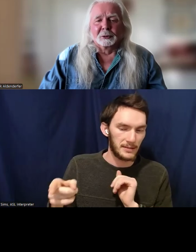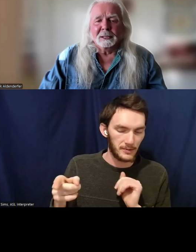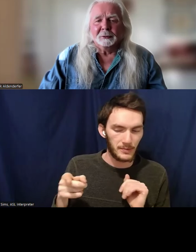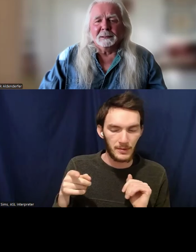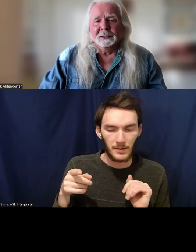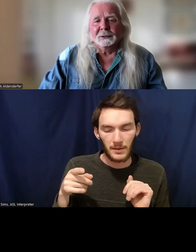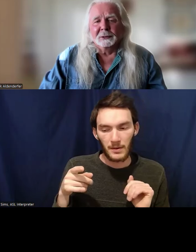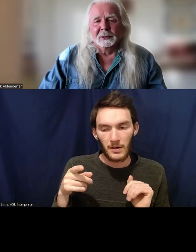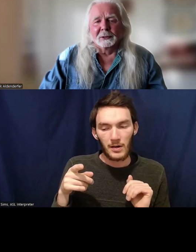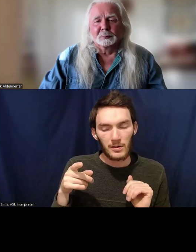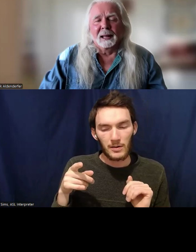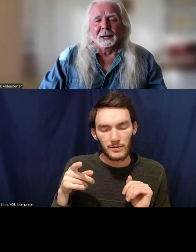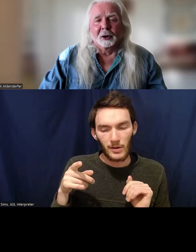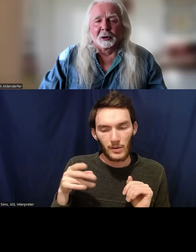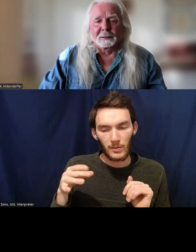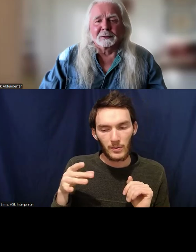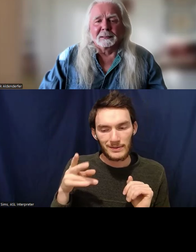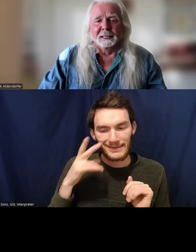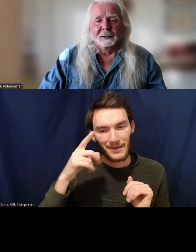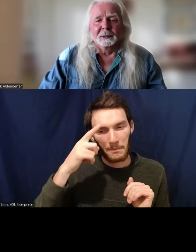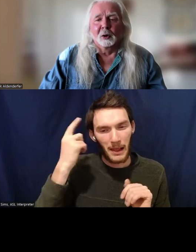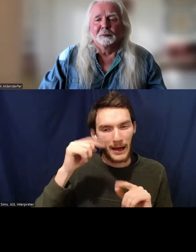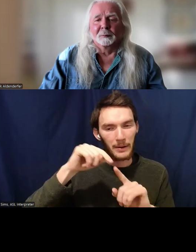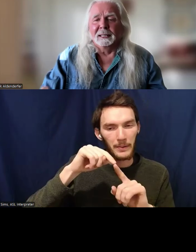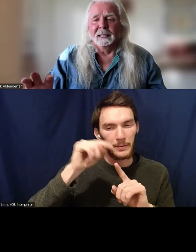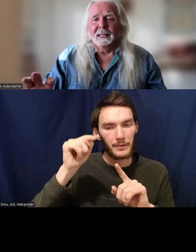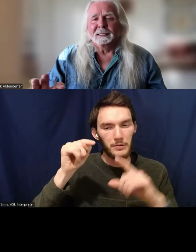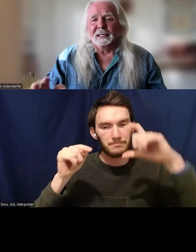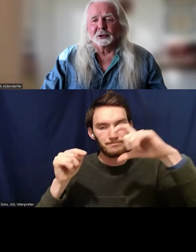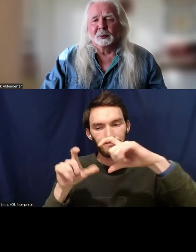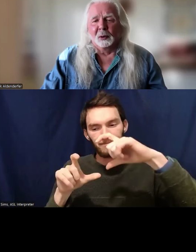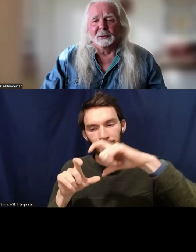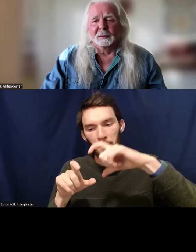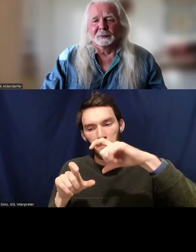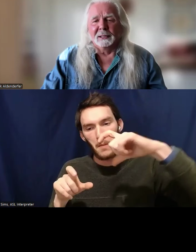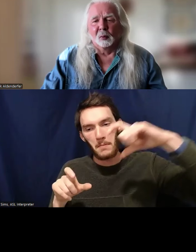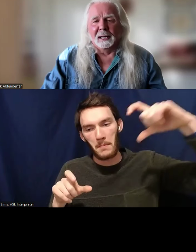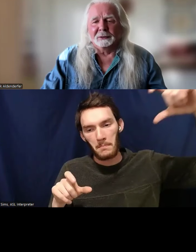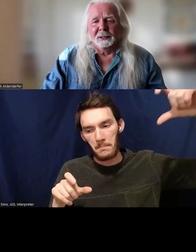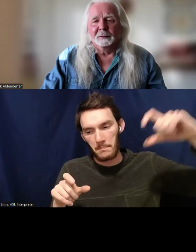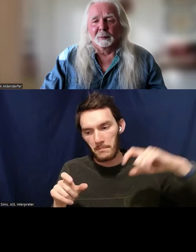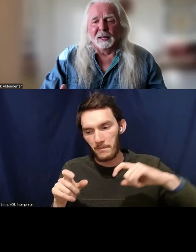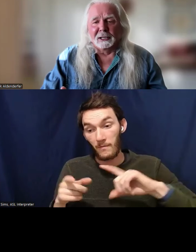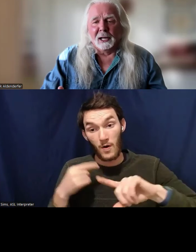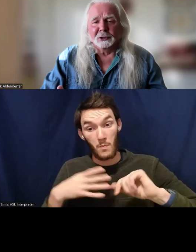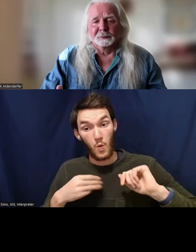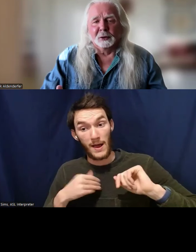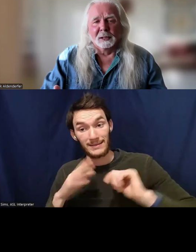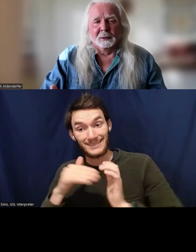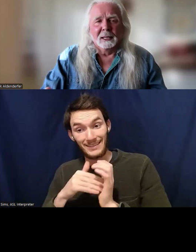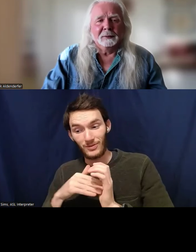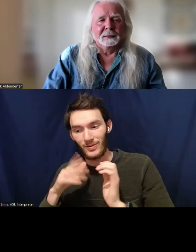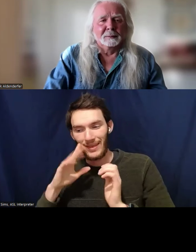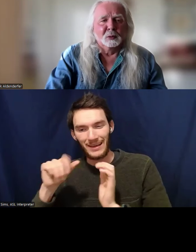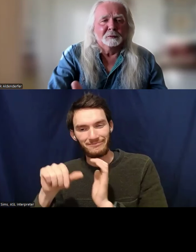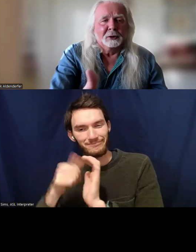I direct your attention to those black arcs that then go from the center point of the white, from that notch, if you